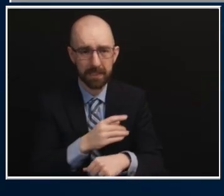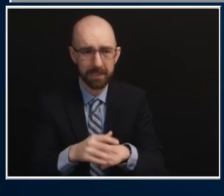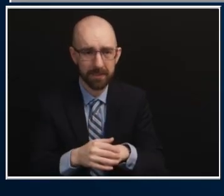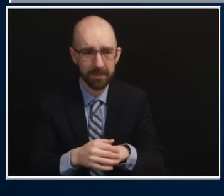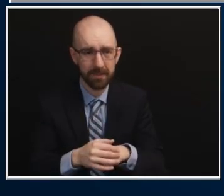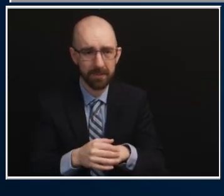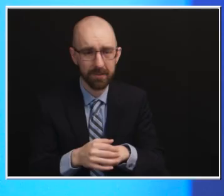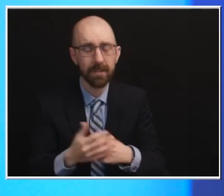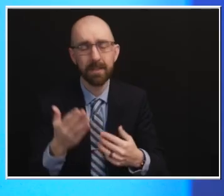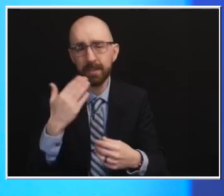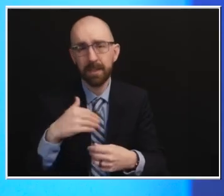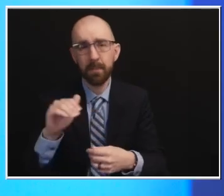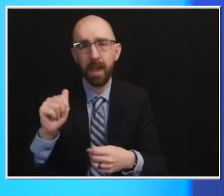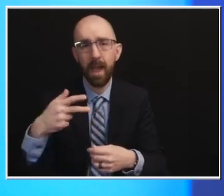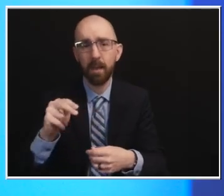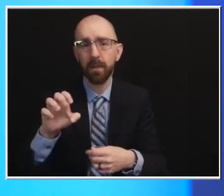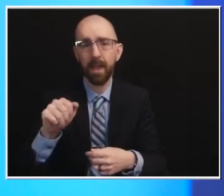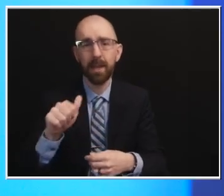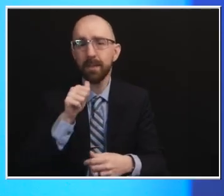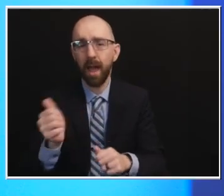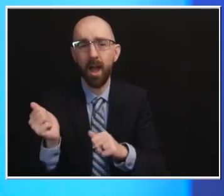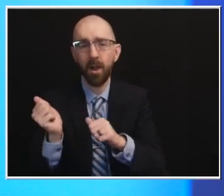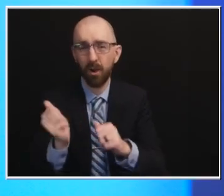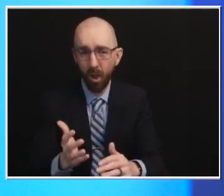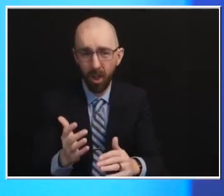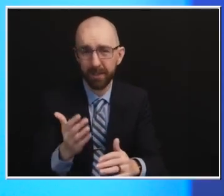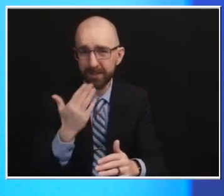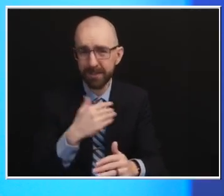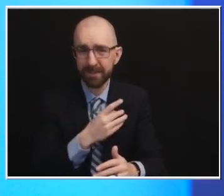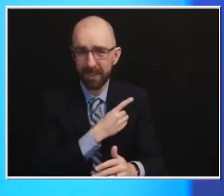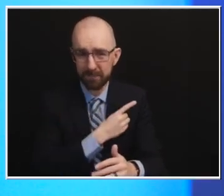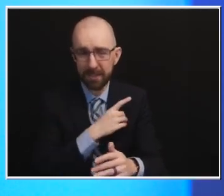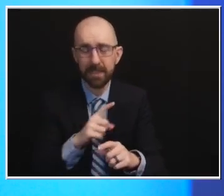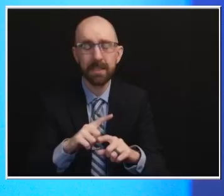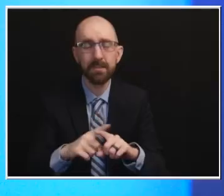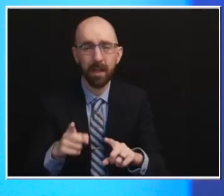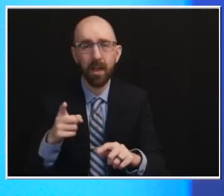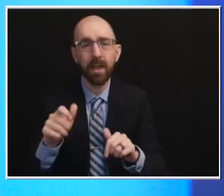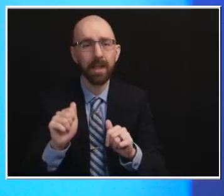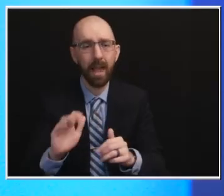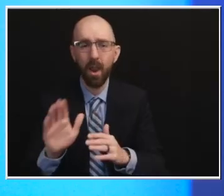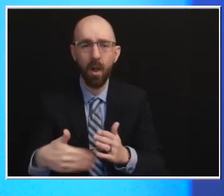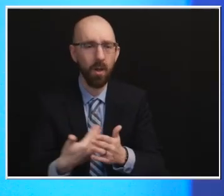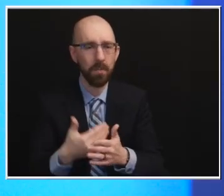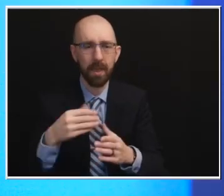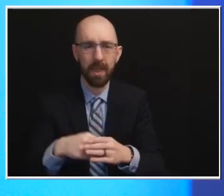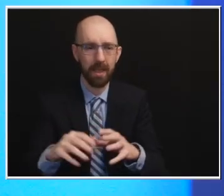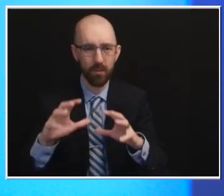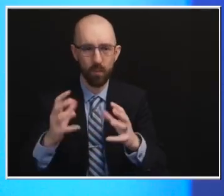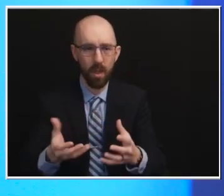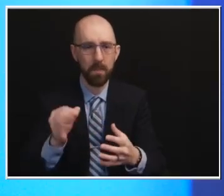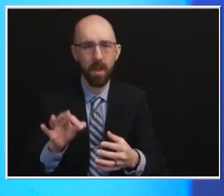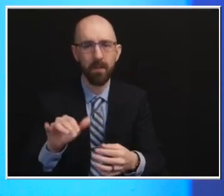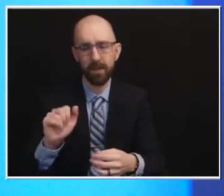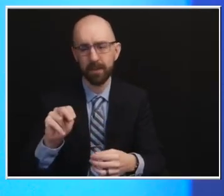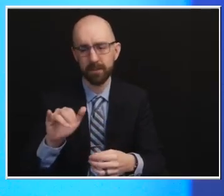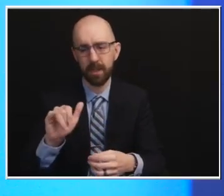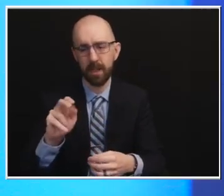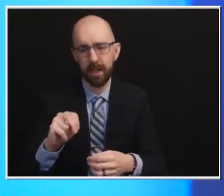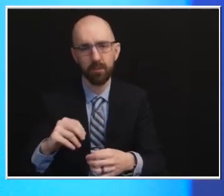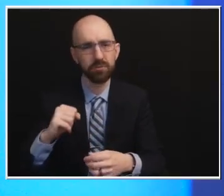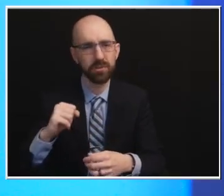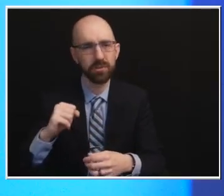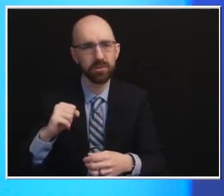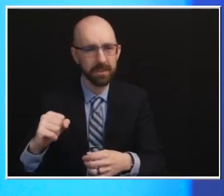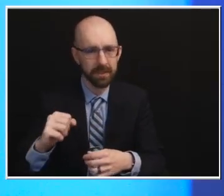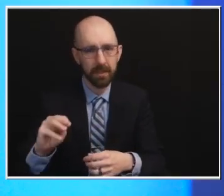Sleep apnea does not cause type 2 diabetes, but this can all be in the realm of insulin resistance and metabolic syndrome. And